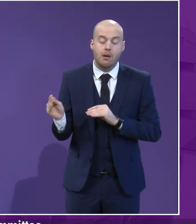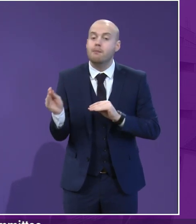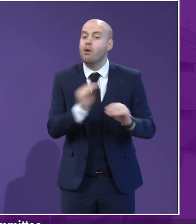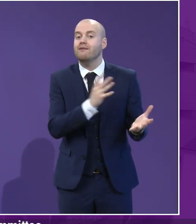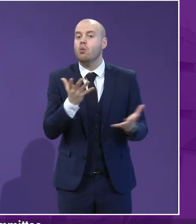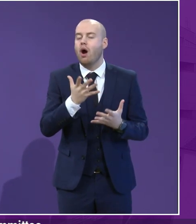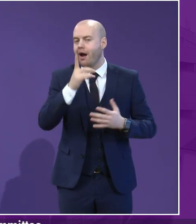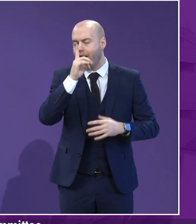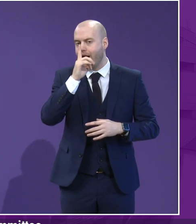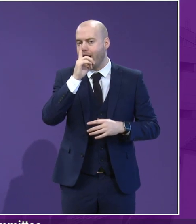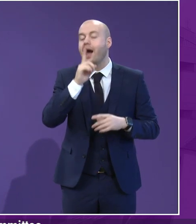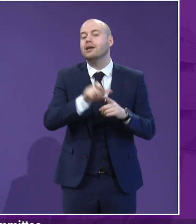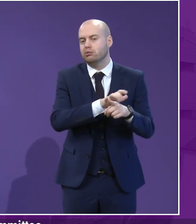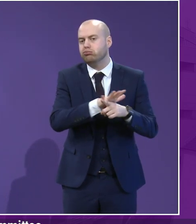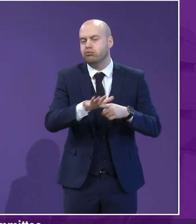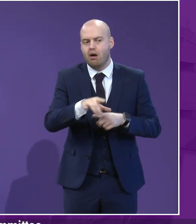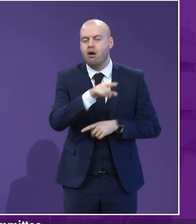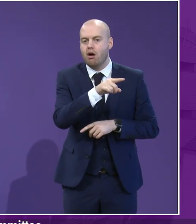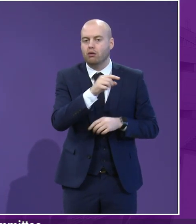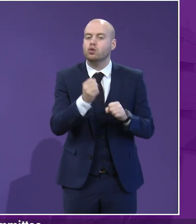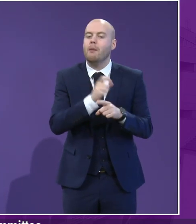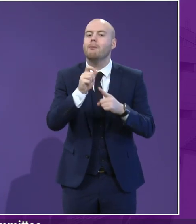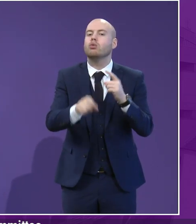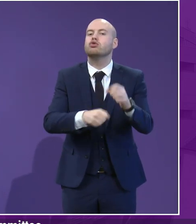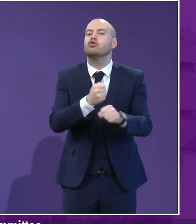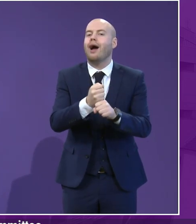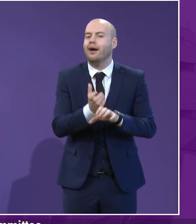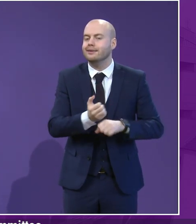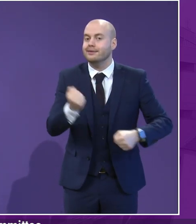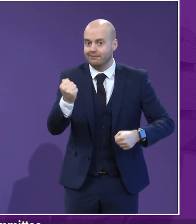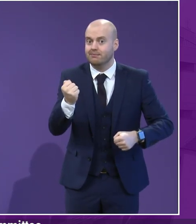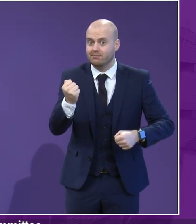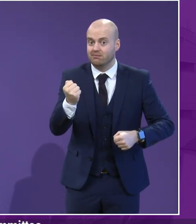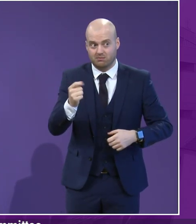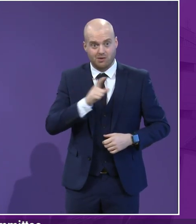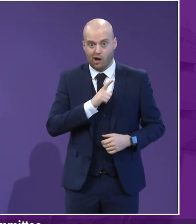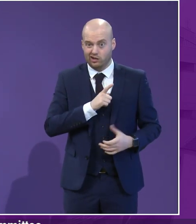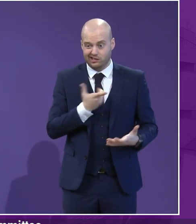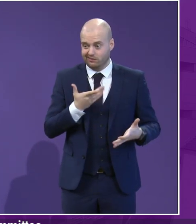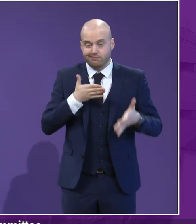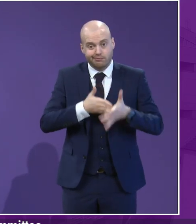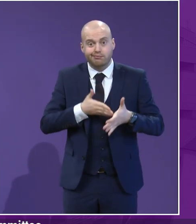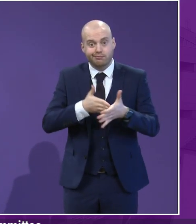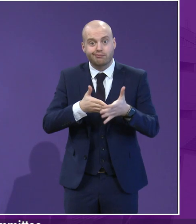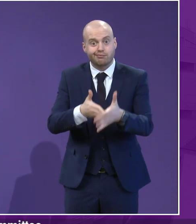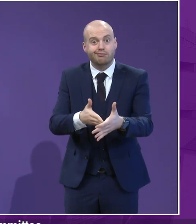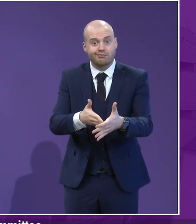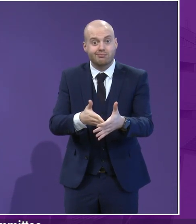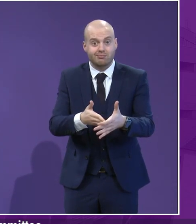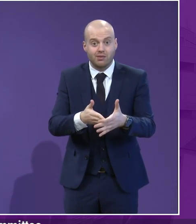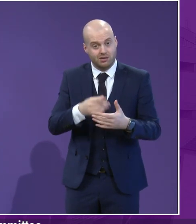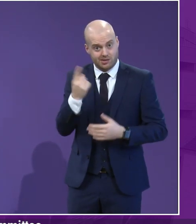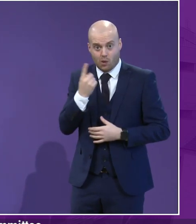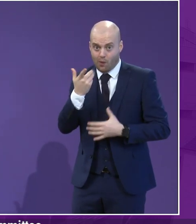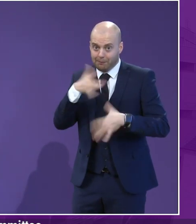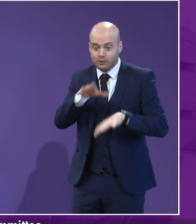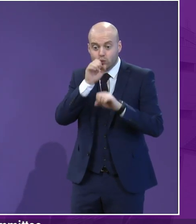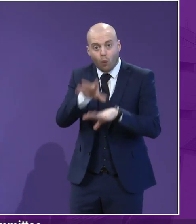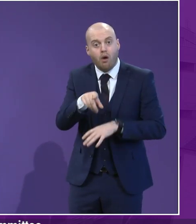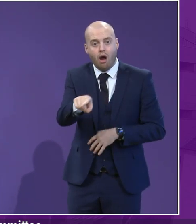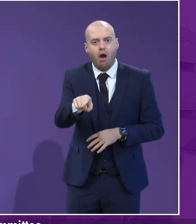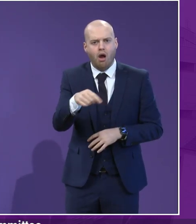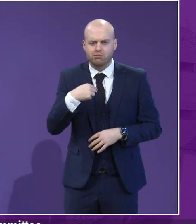with staff with that. There's no two ways about it, where we had a student who's now left the university. She's now studying at